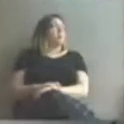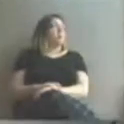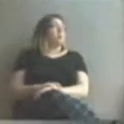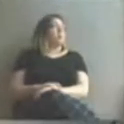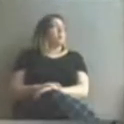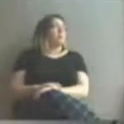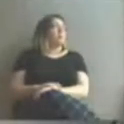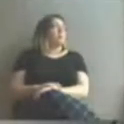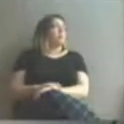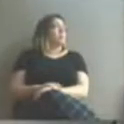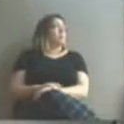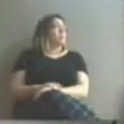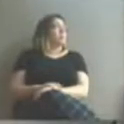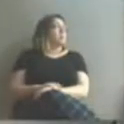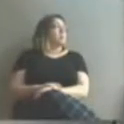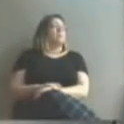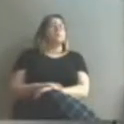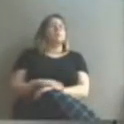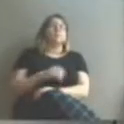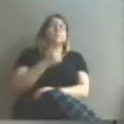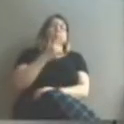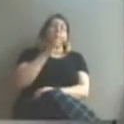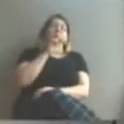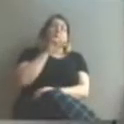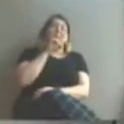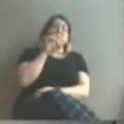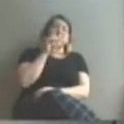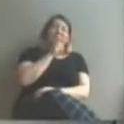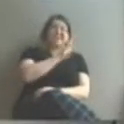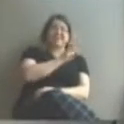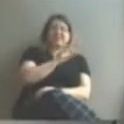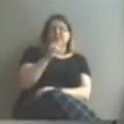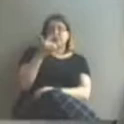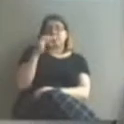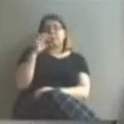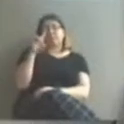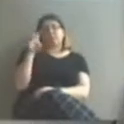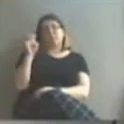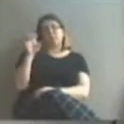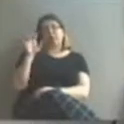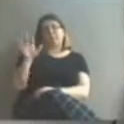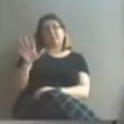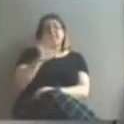Mm-hmm. And a grade six and a grade five, so they're going to be roughly between about